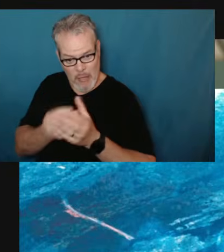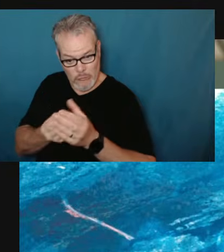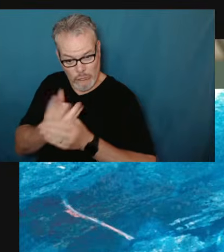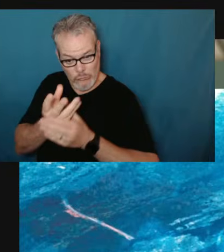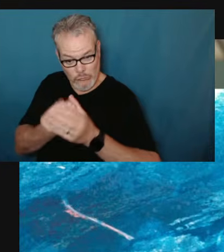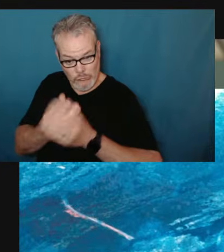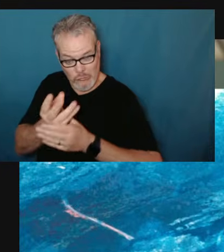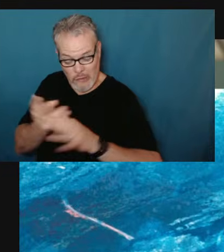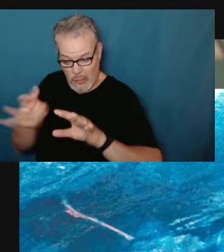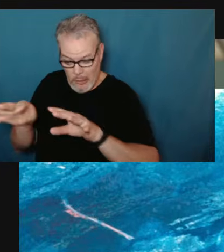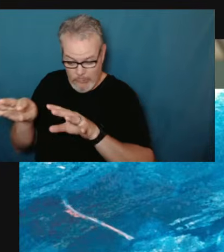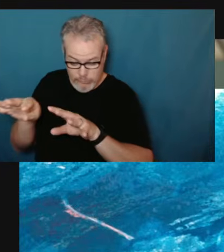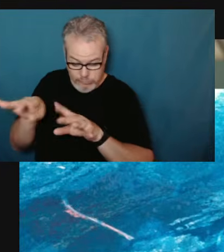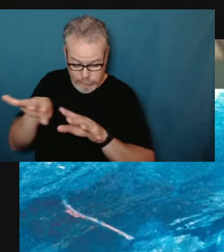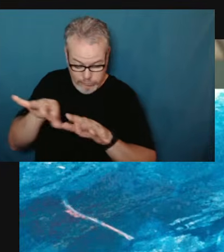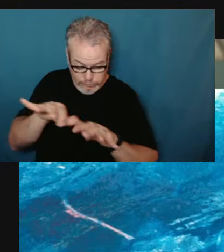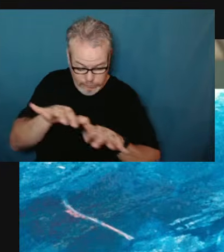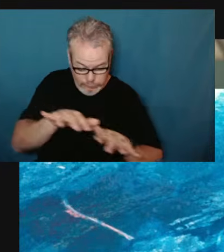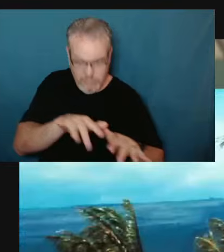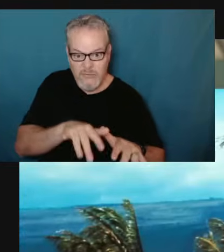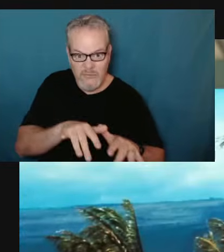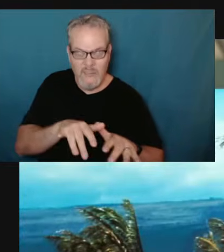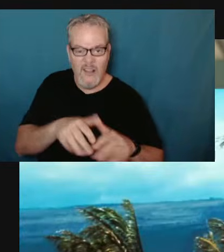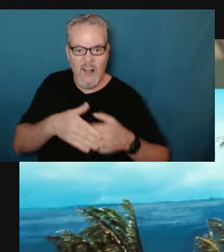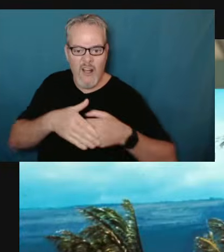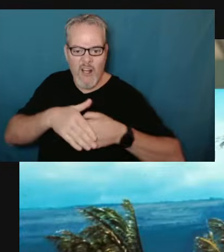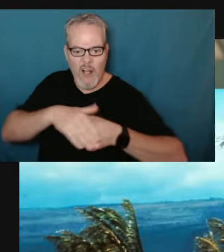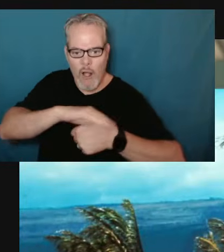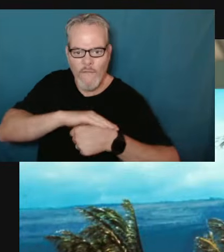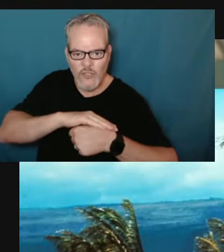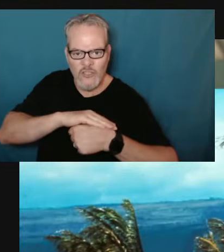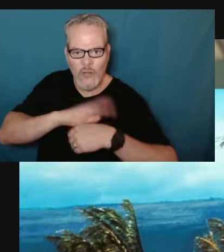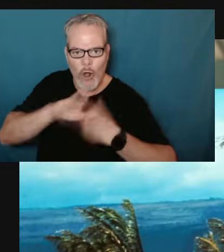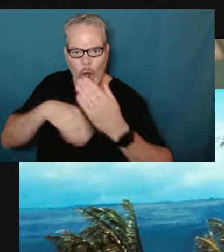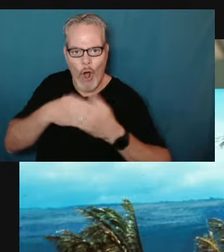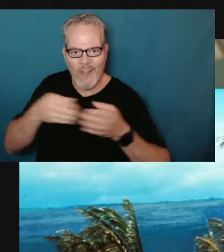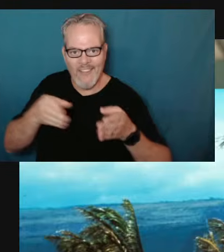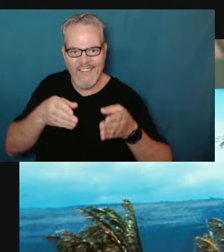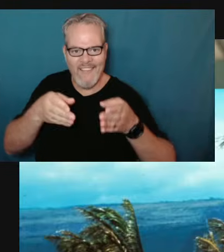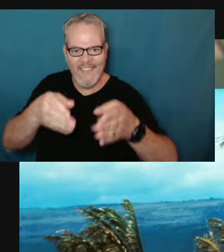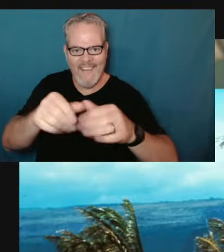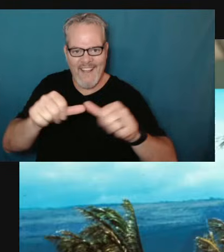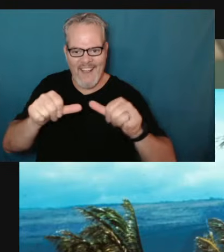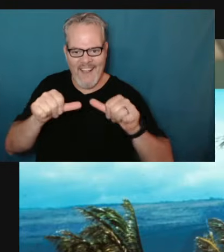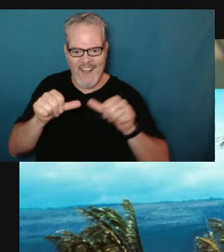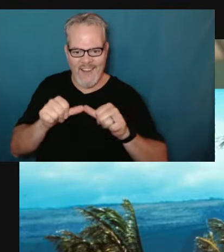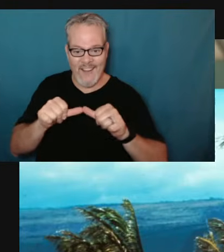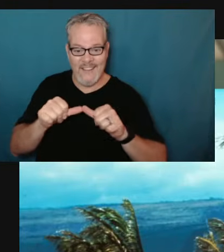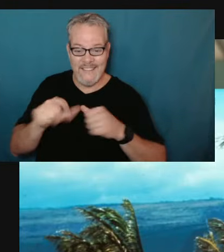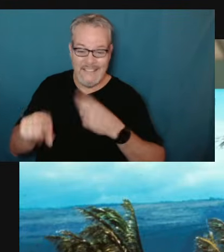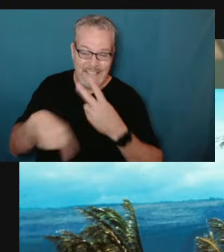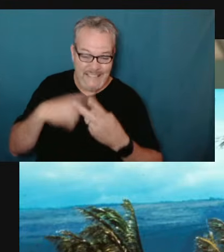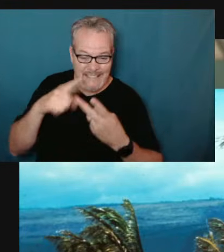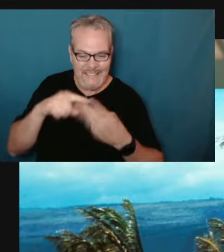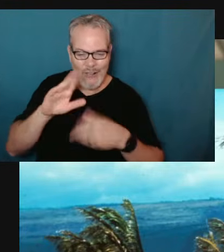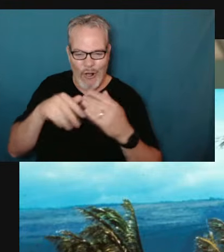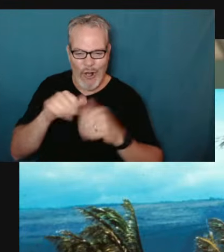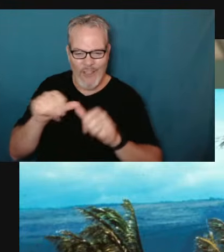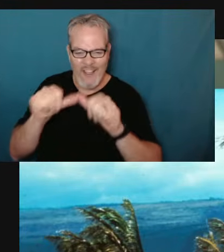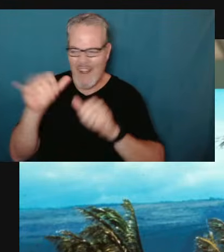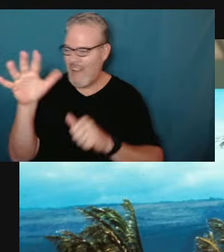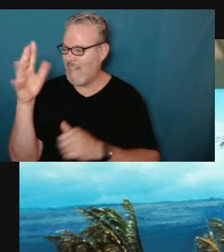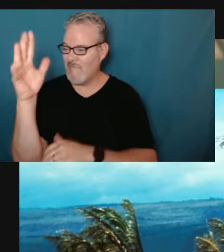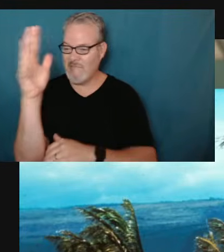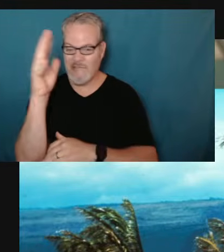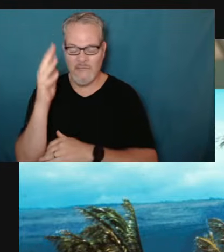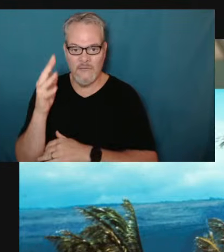Road, covered the old chain of Raiders Road and also covered the benchmarks that they were surveying from. So, Of course. things are always changing